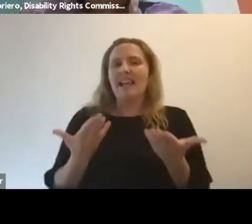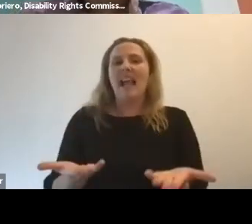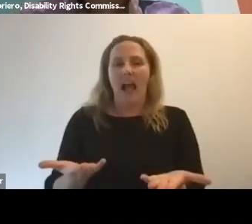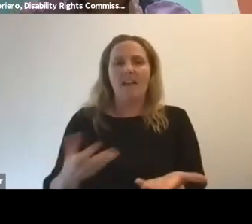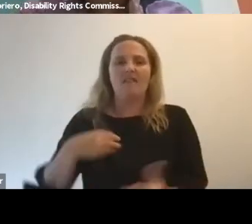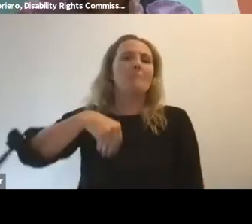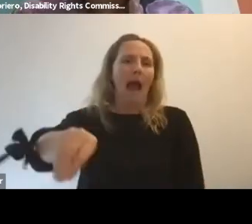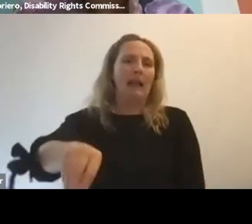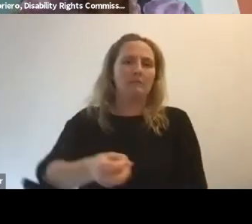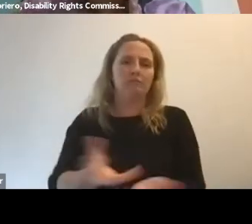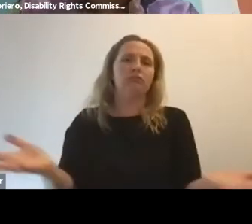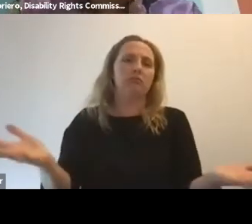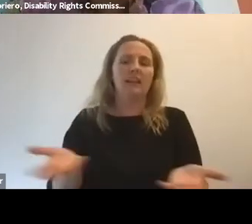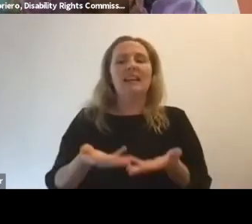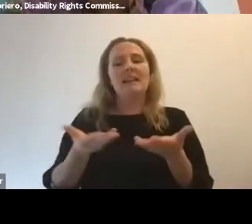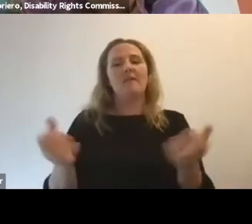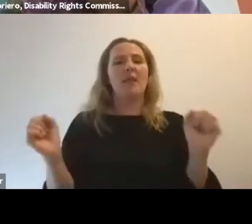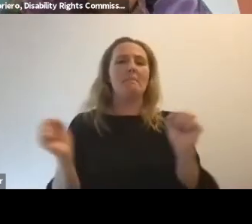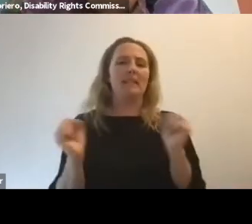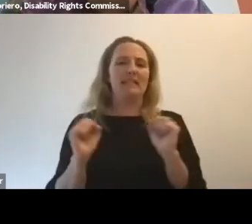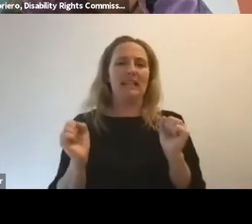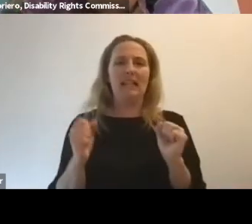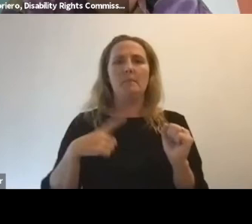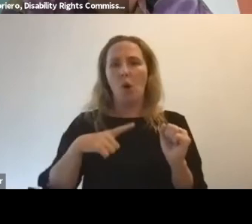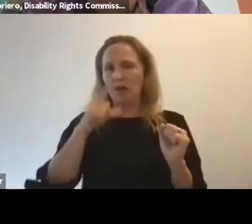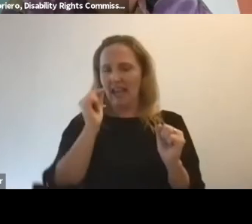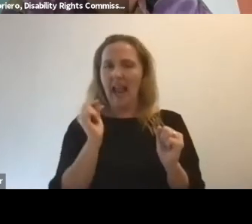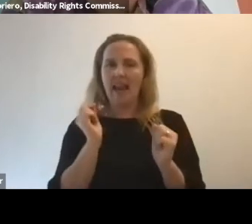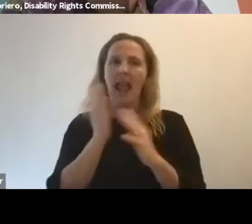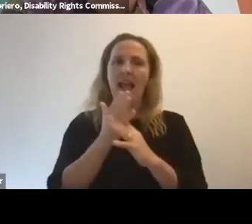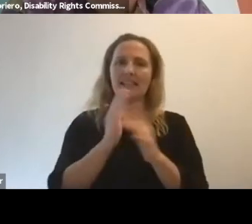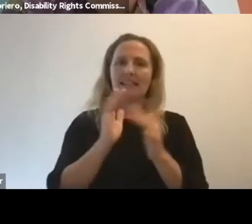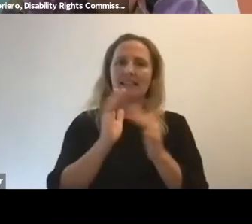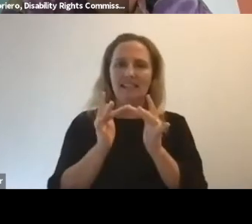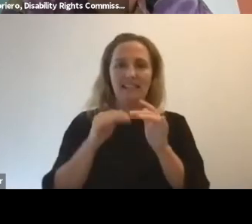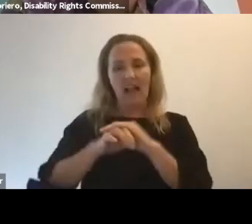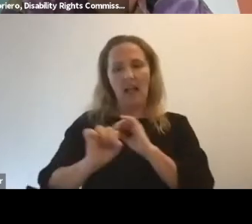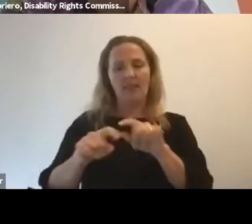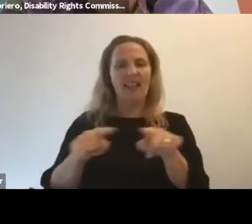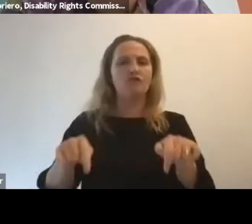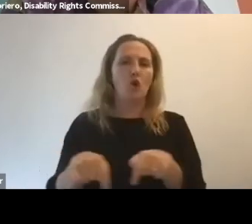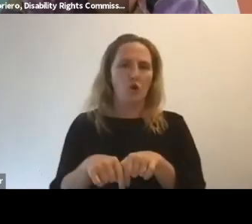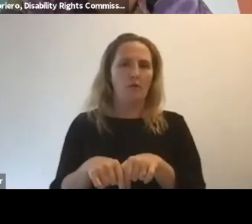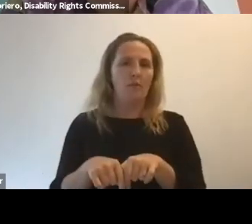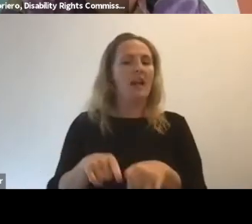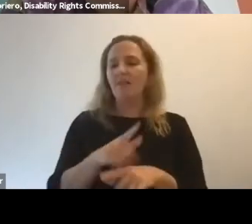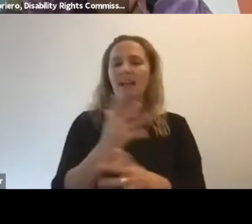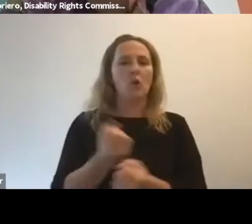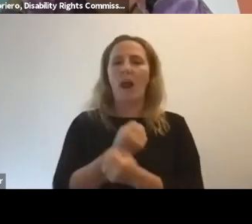people busy because they were able to access what they needed to in their rooms without having to go out and